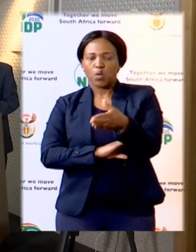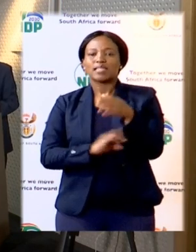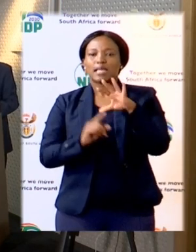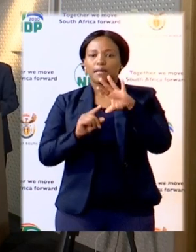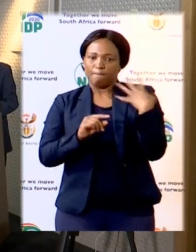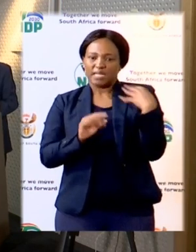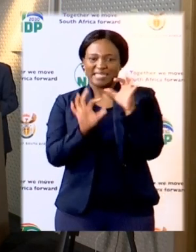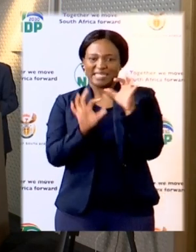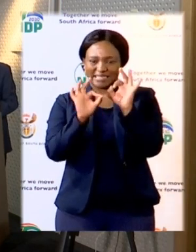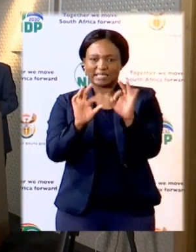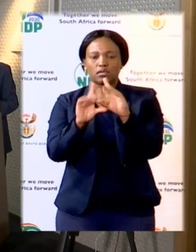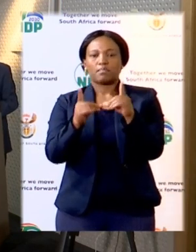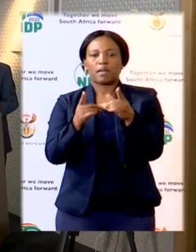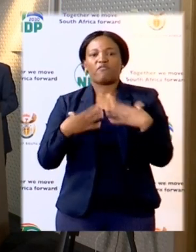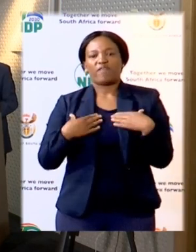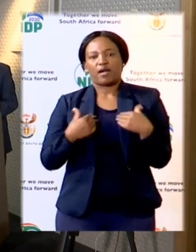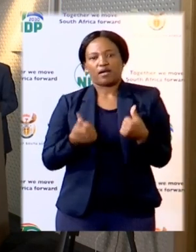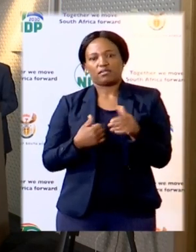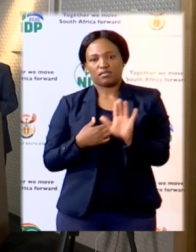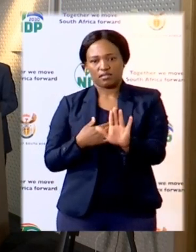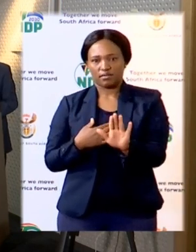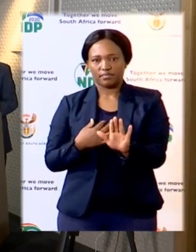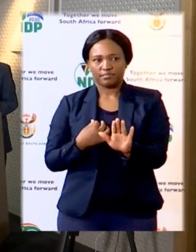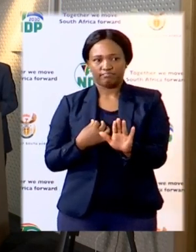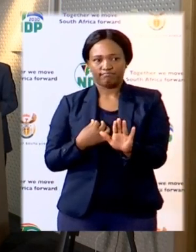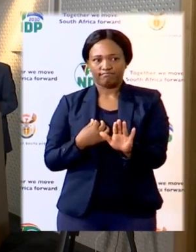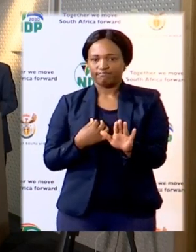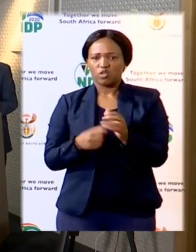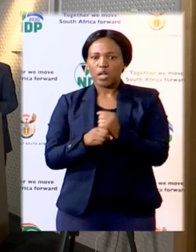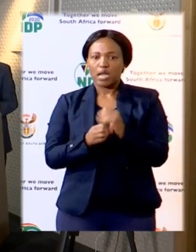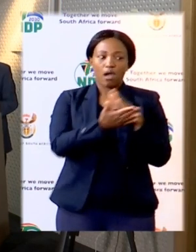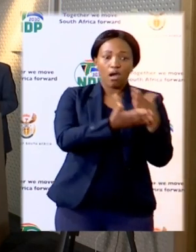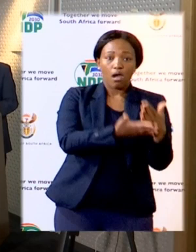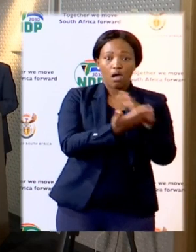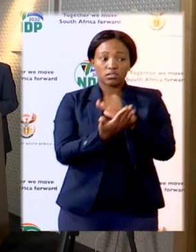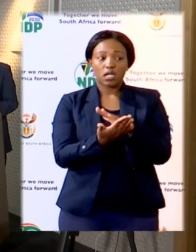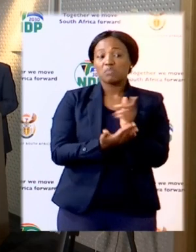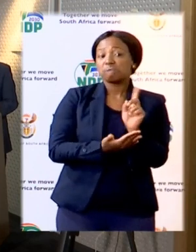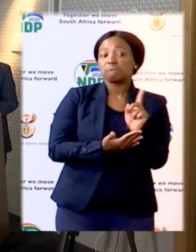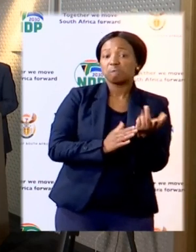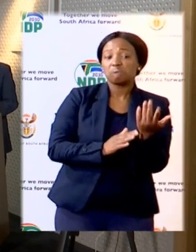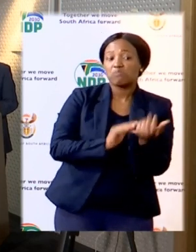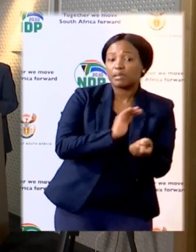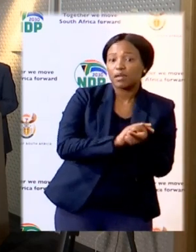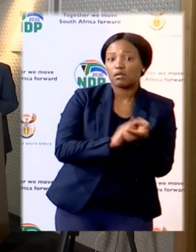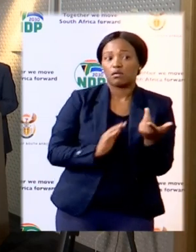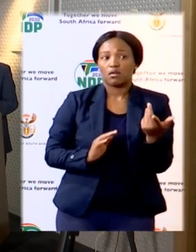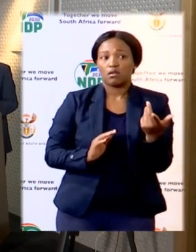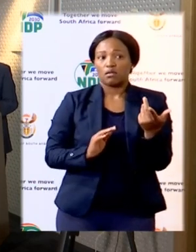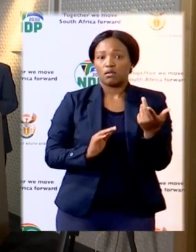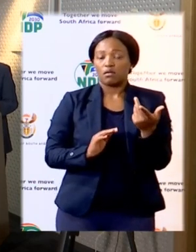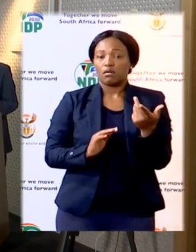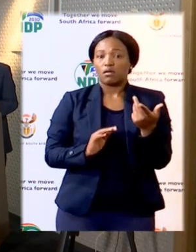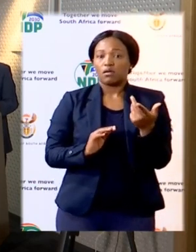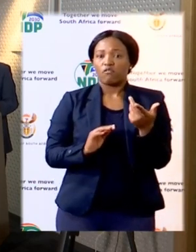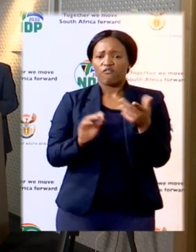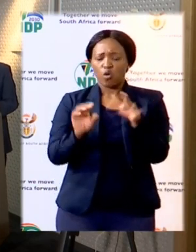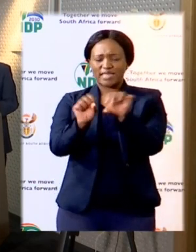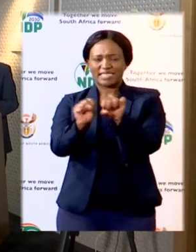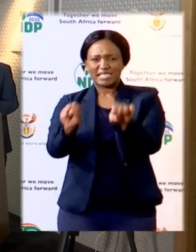Health. We have so far not shared notes on how, to what extent have we used